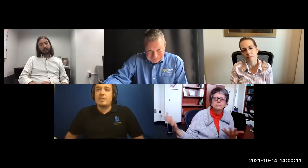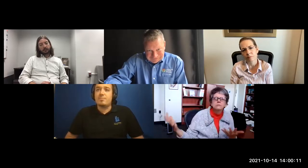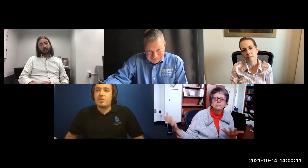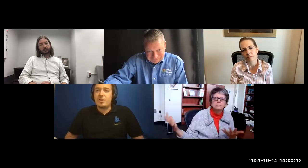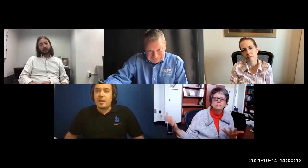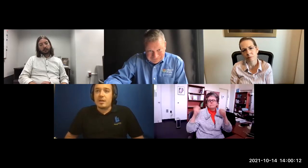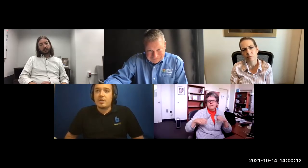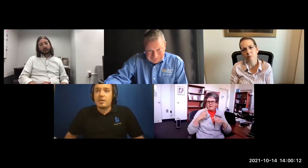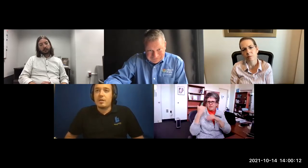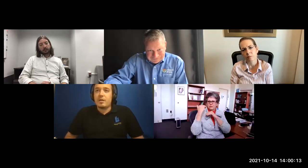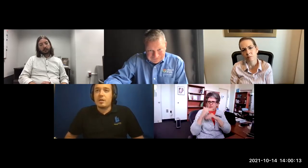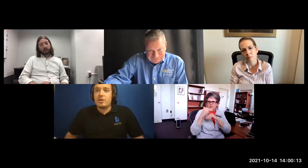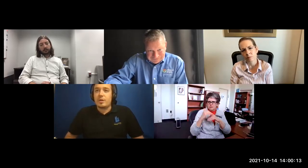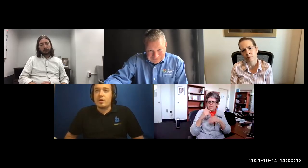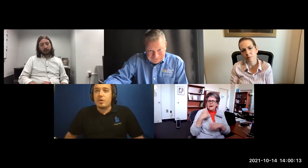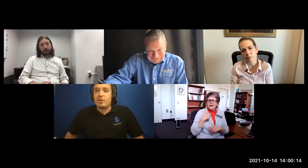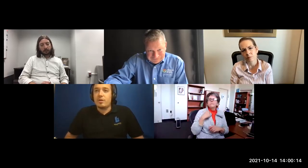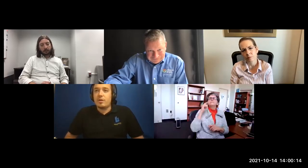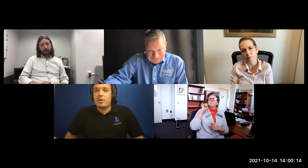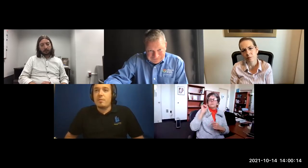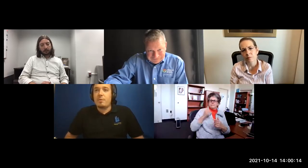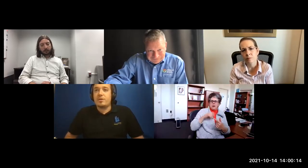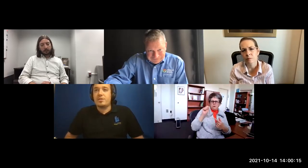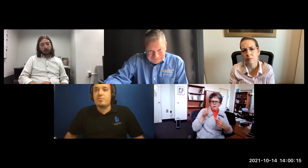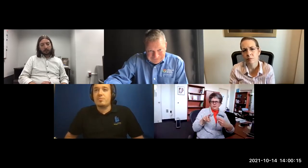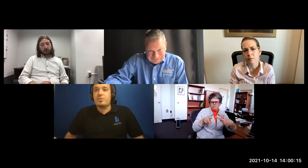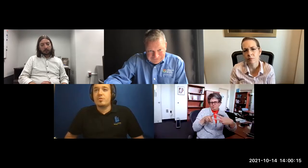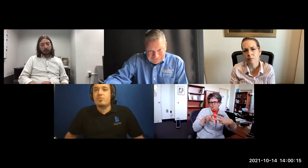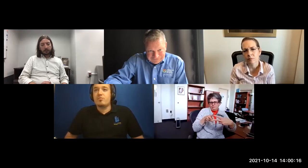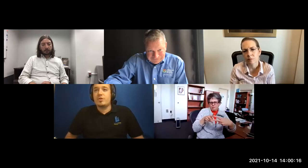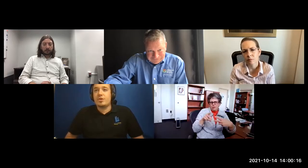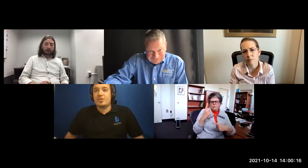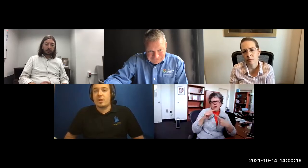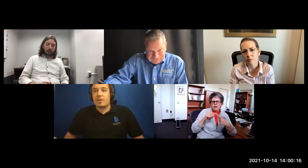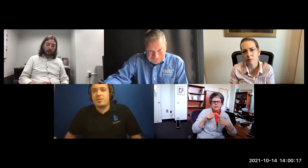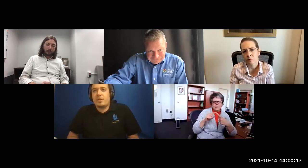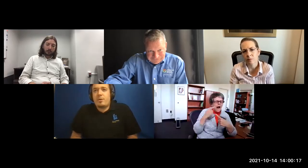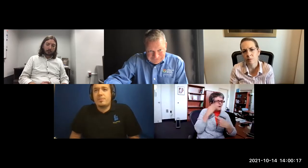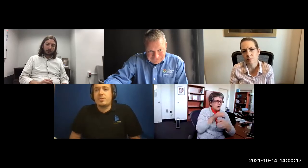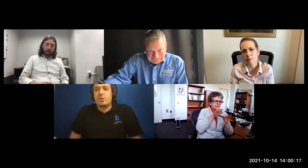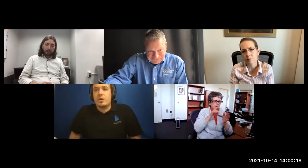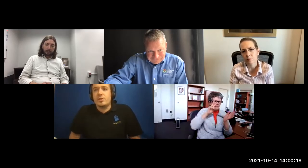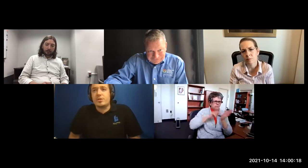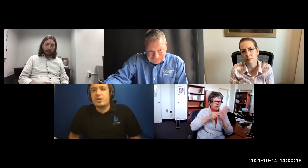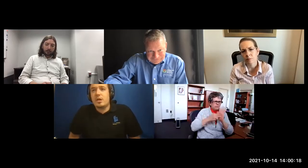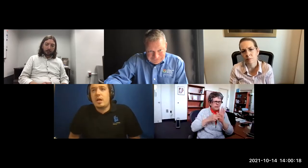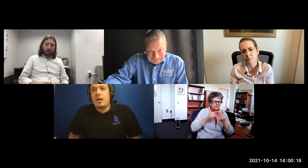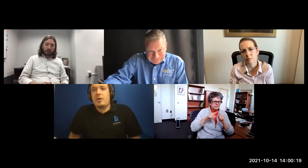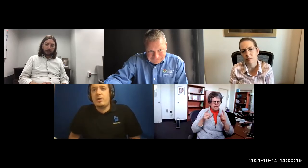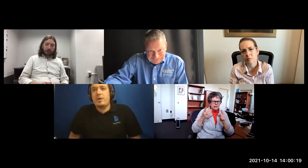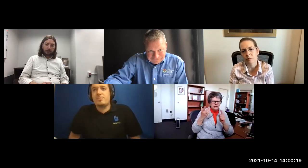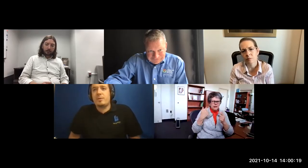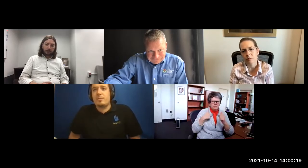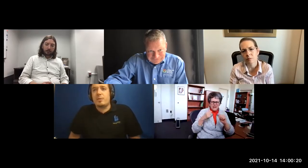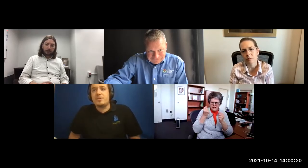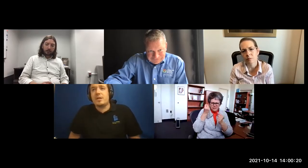collecting as much data as we could, but there's some restrictions that come with that. So that brings about two questions. And I